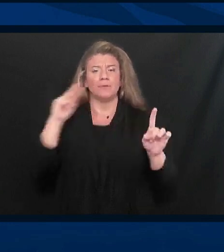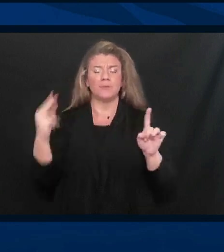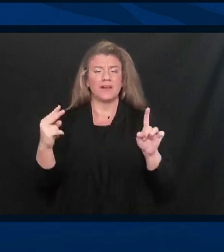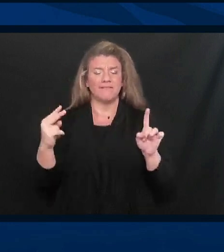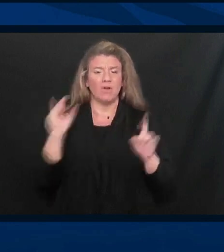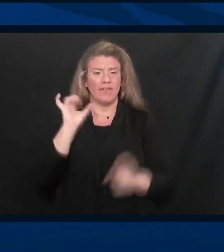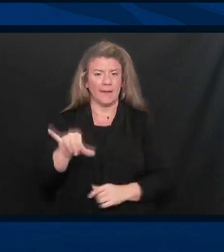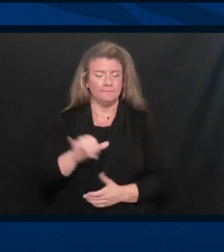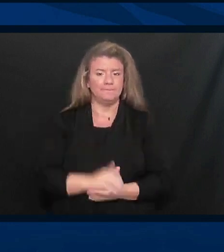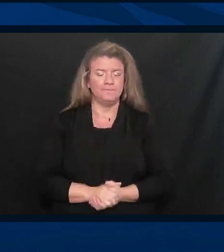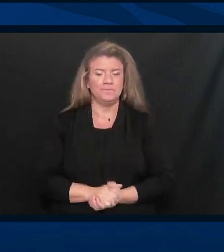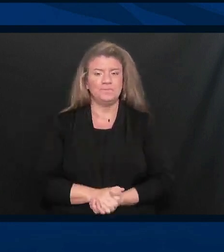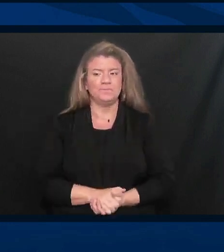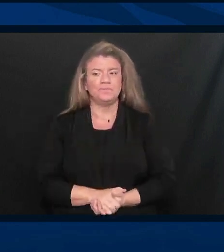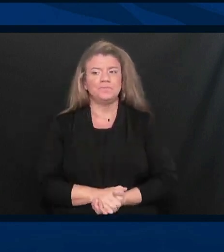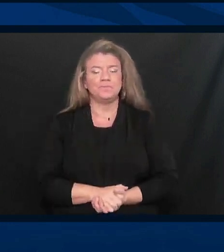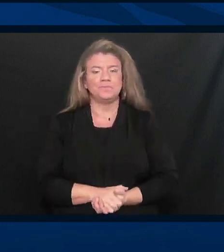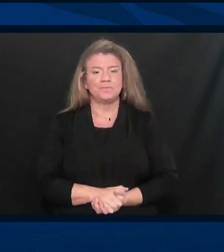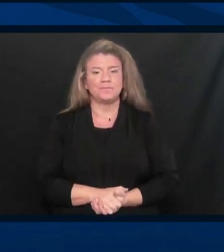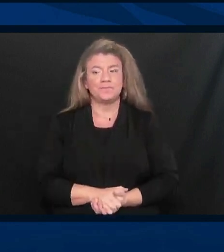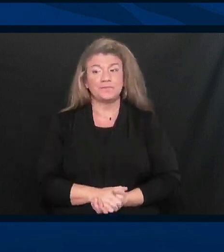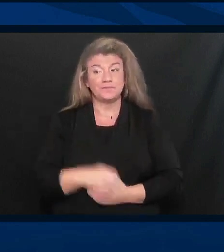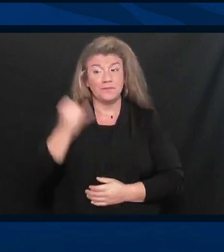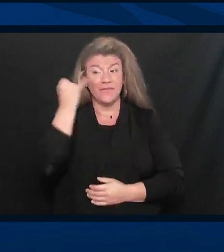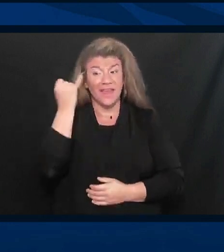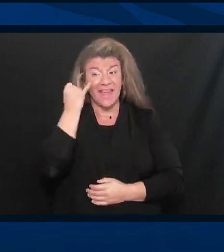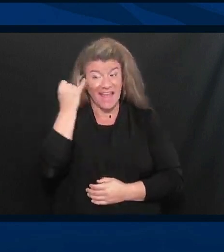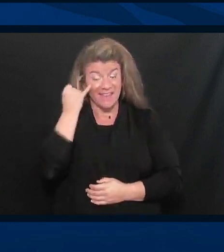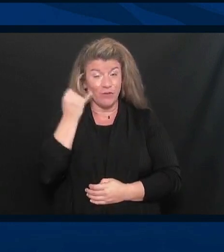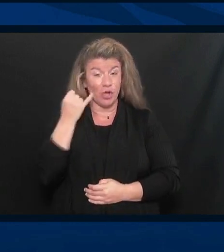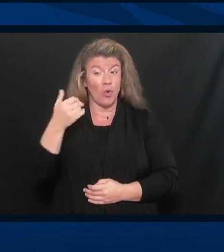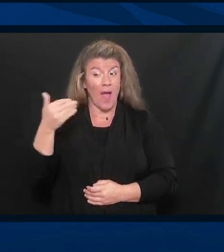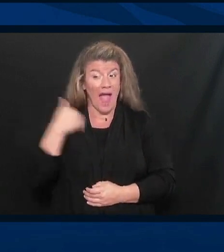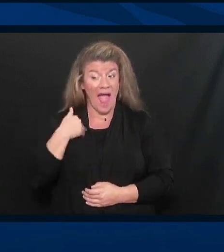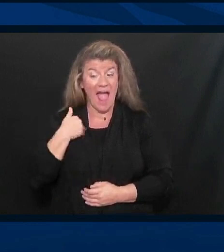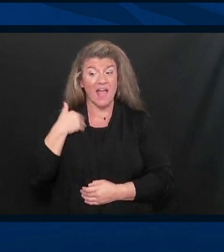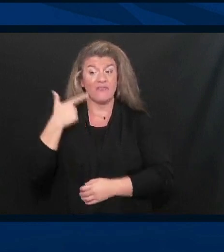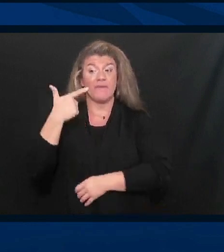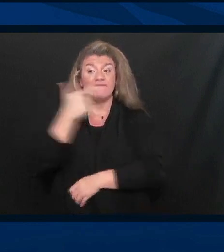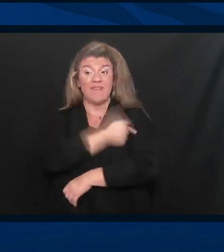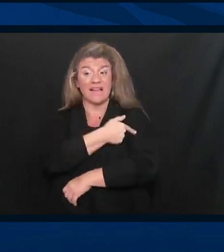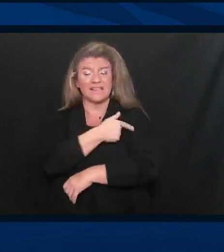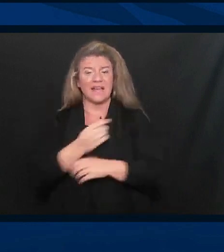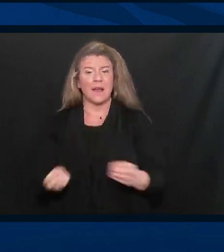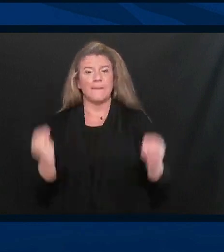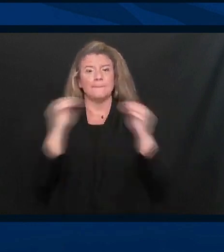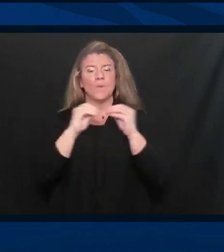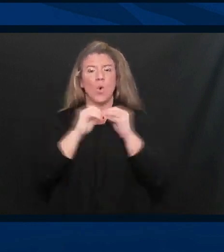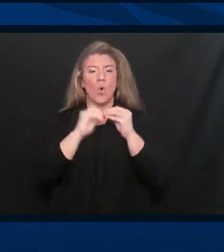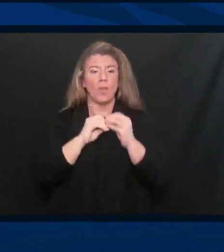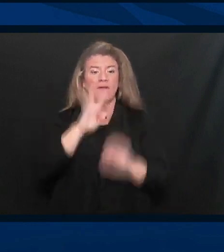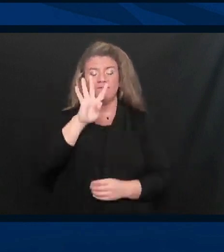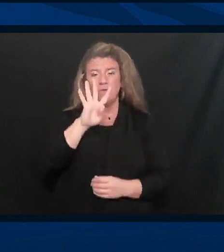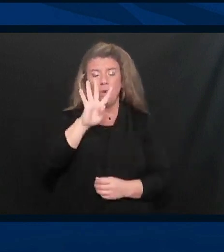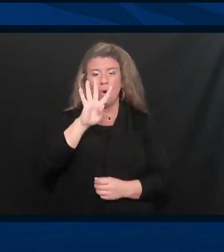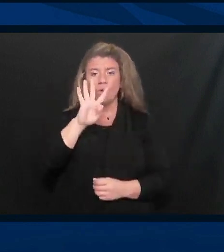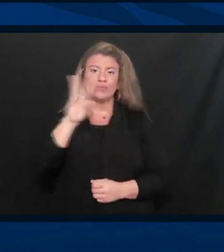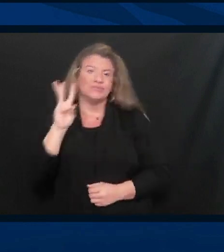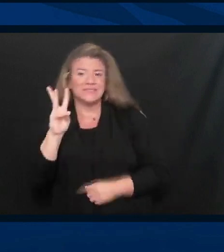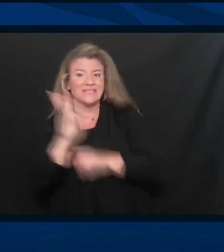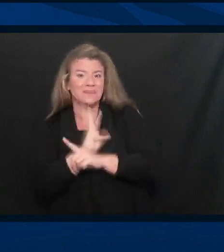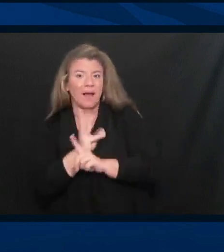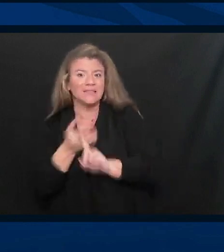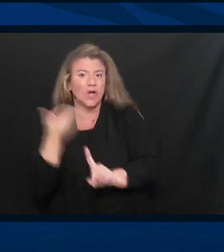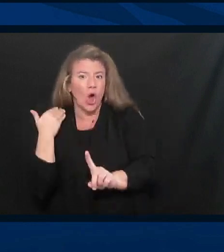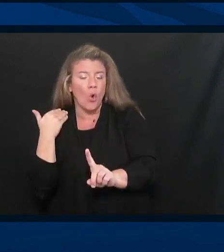perspective on that. If you have been vaccinated more than 4 or 6 months ago,